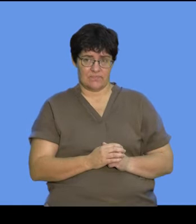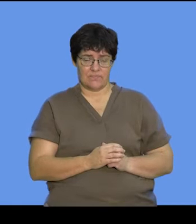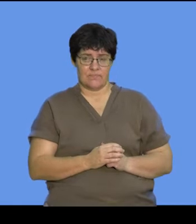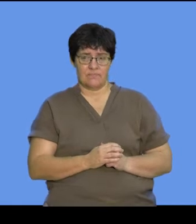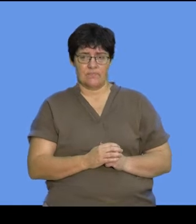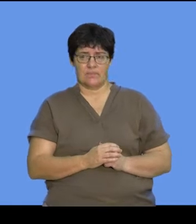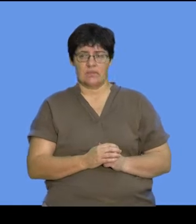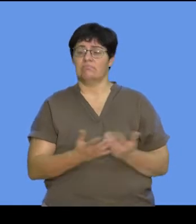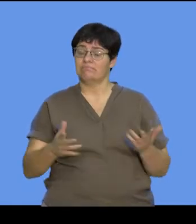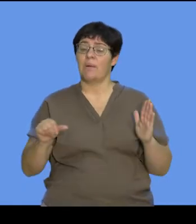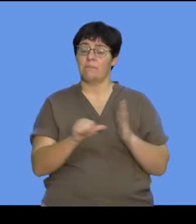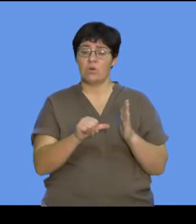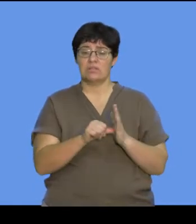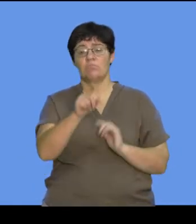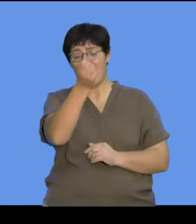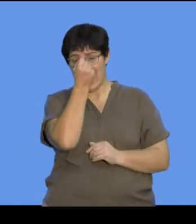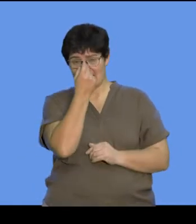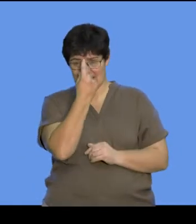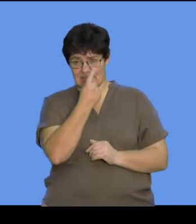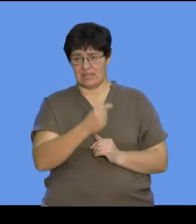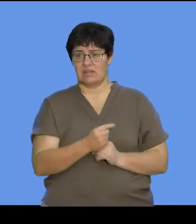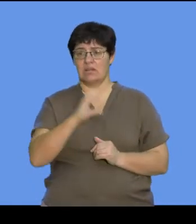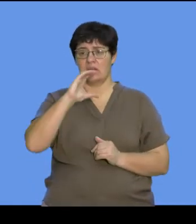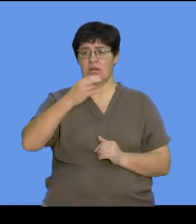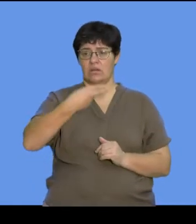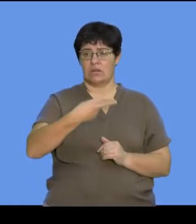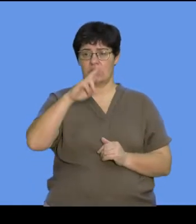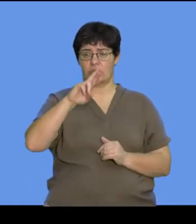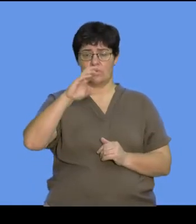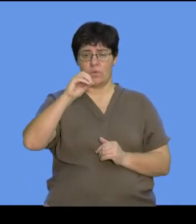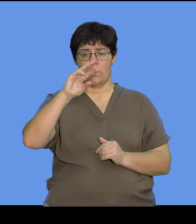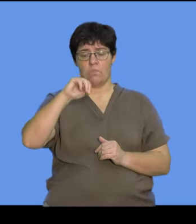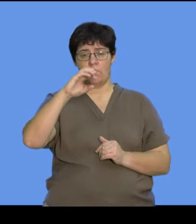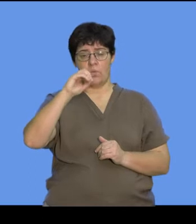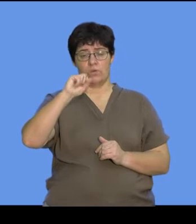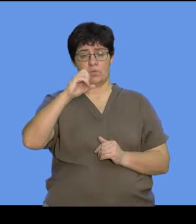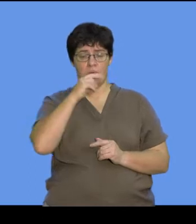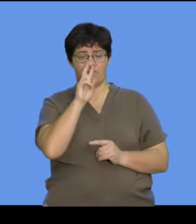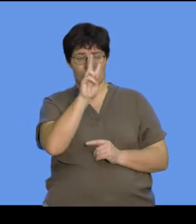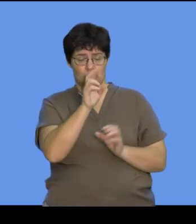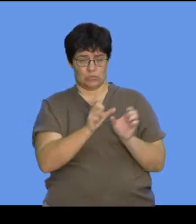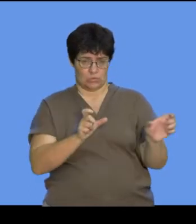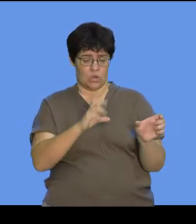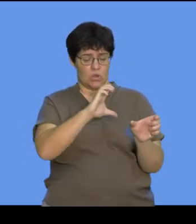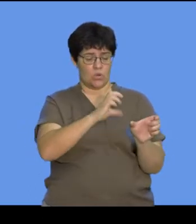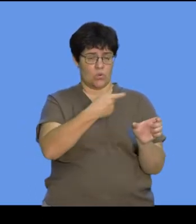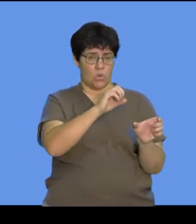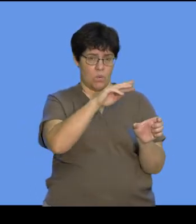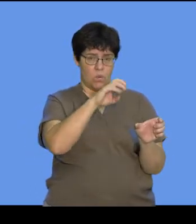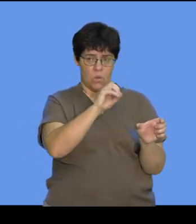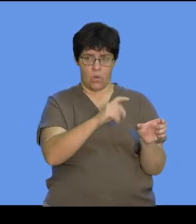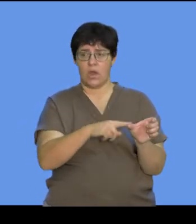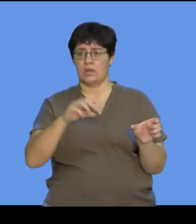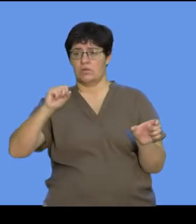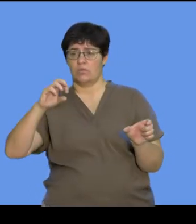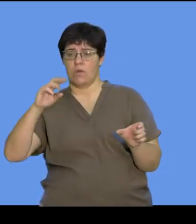Okay? And obviously it's important that we understand that the term chromosome is made up of 2 words, chroma and soma,